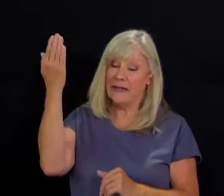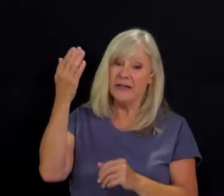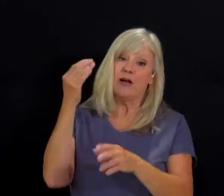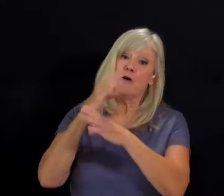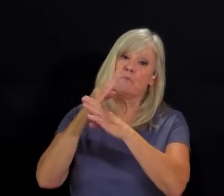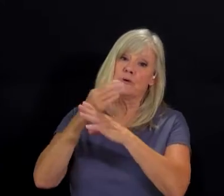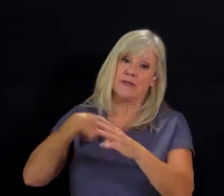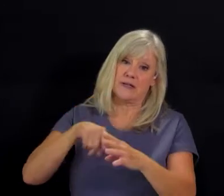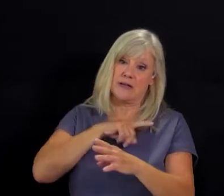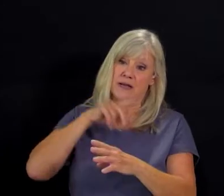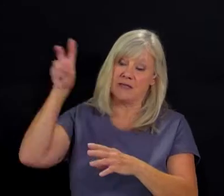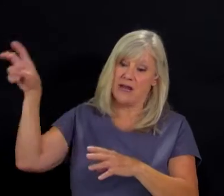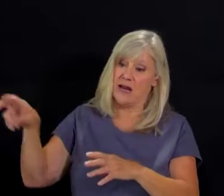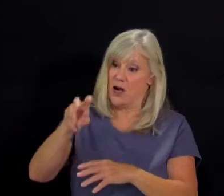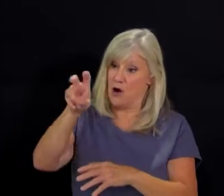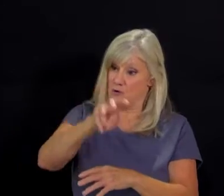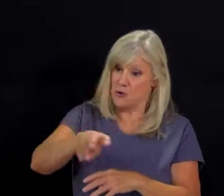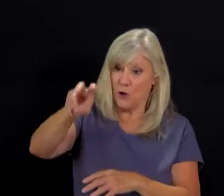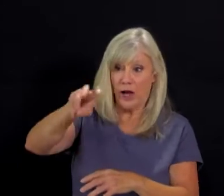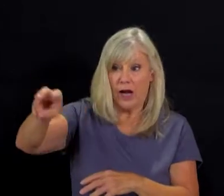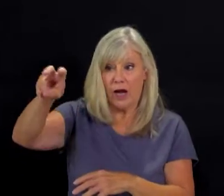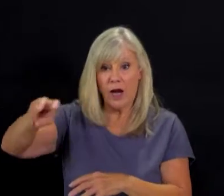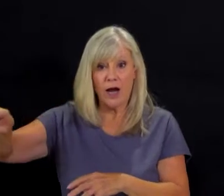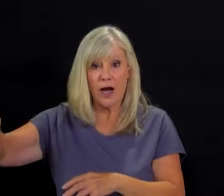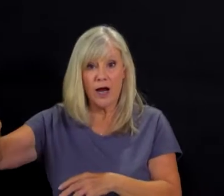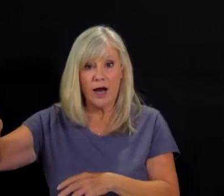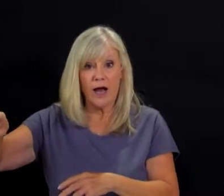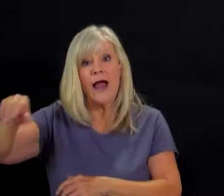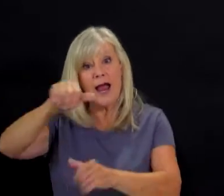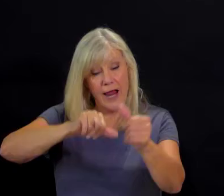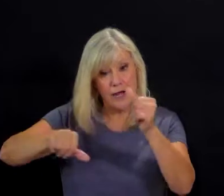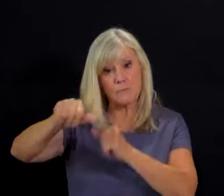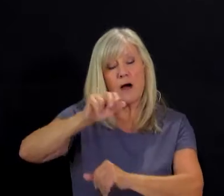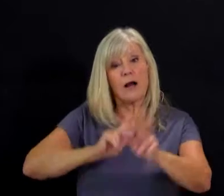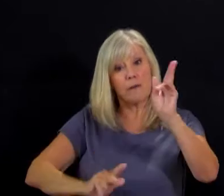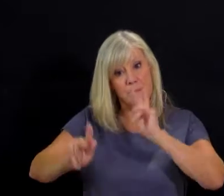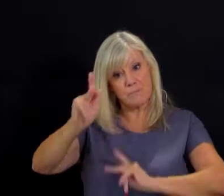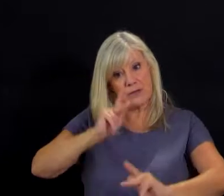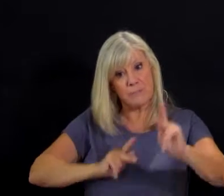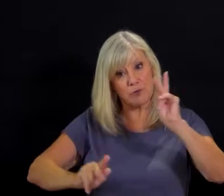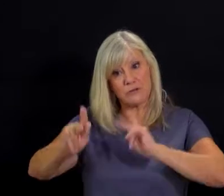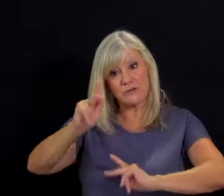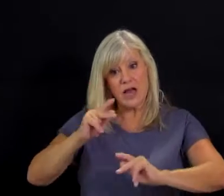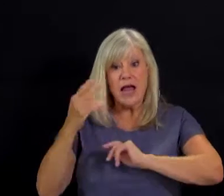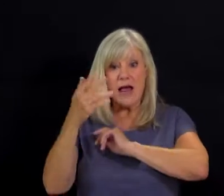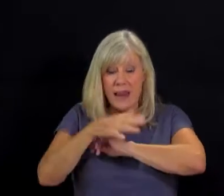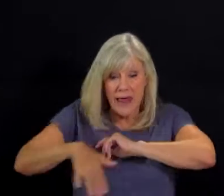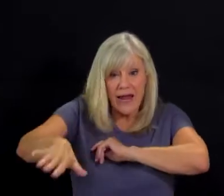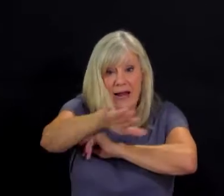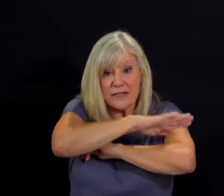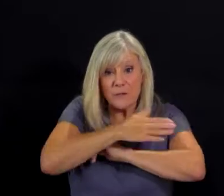us along our entire journey and among the peoples through whom we passed.